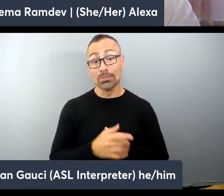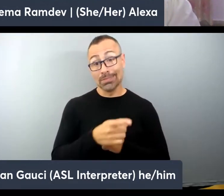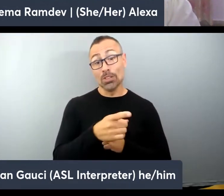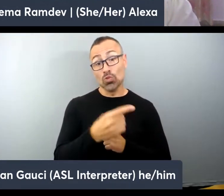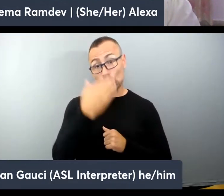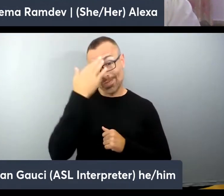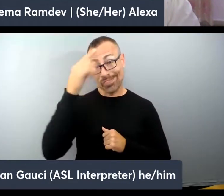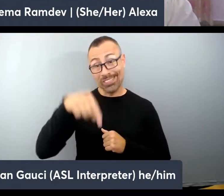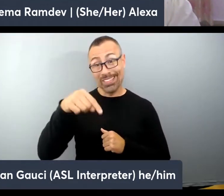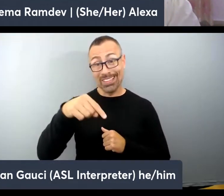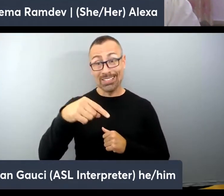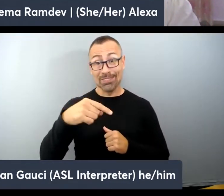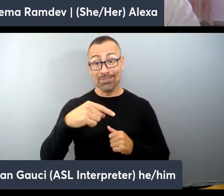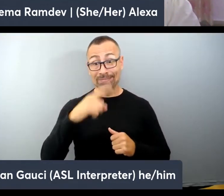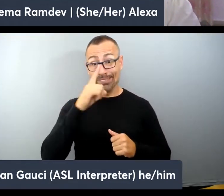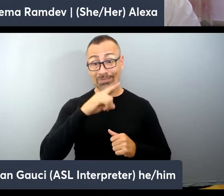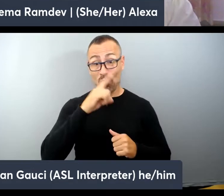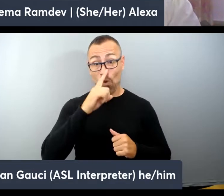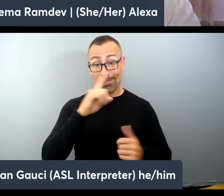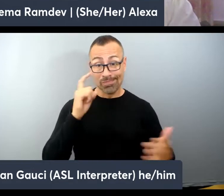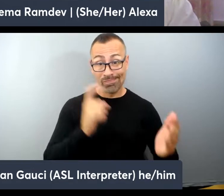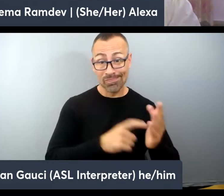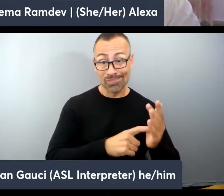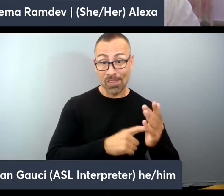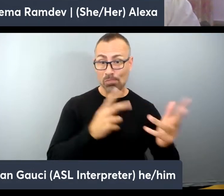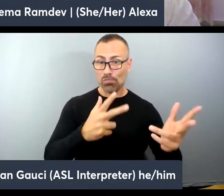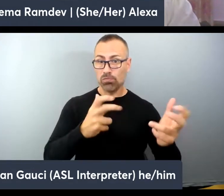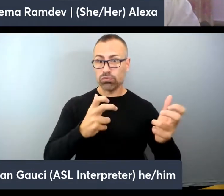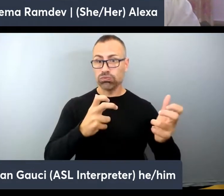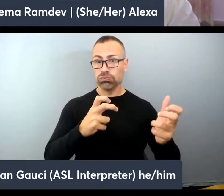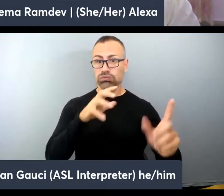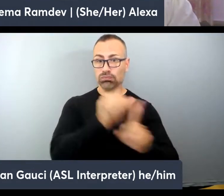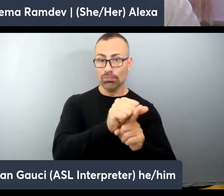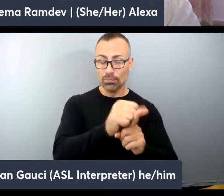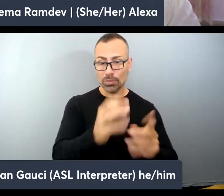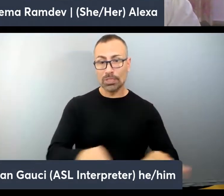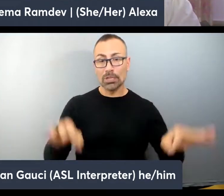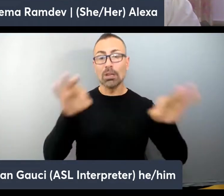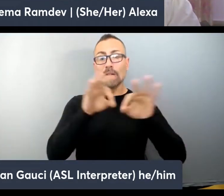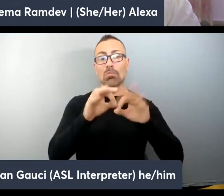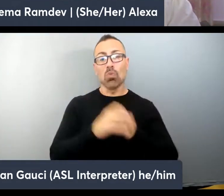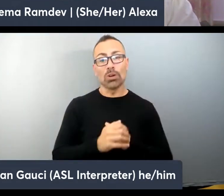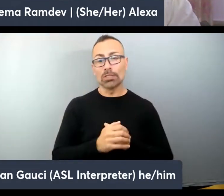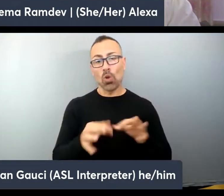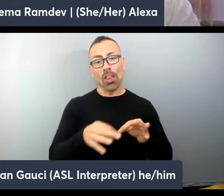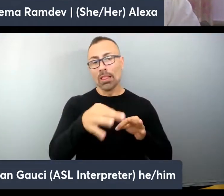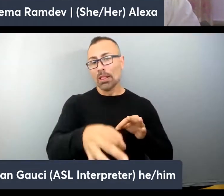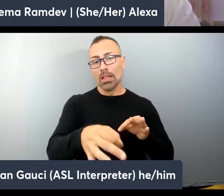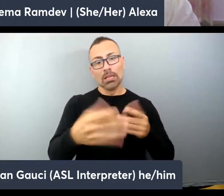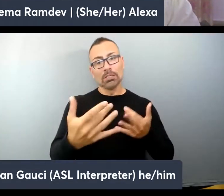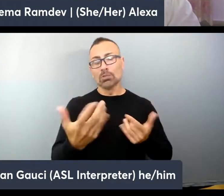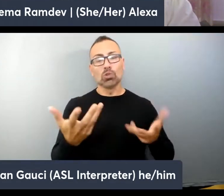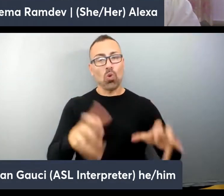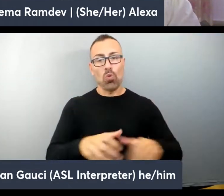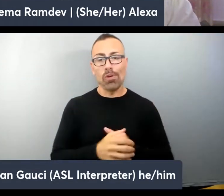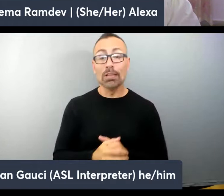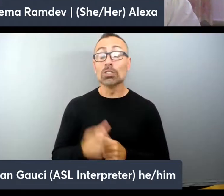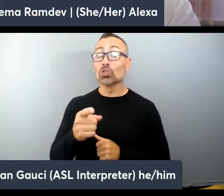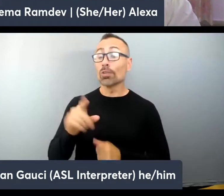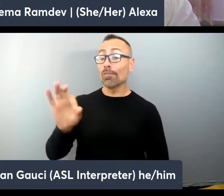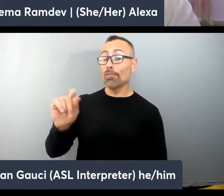important because the Feature Store is actually in the transaction path. So that means